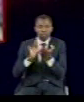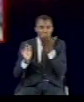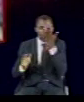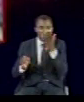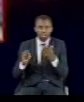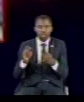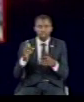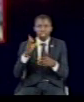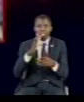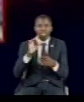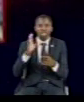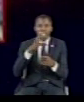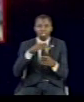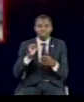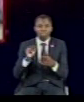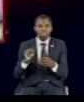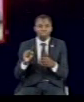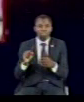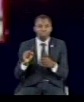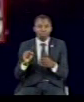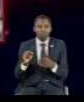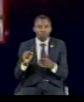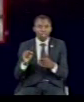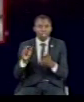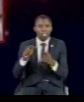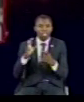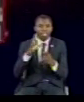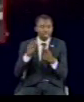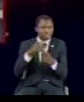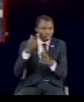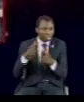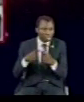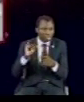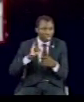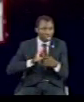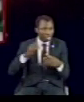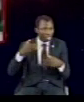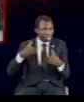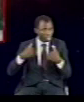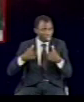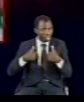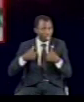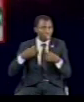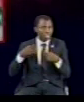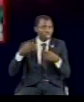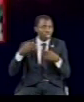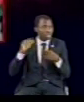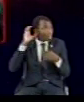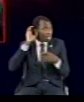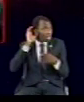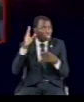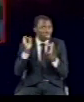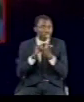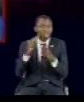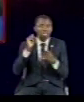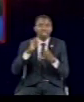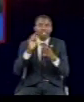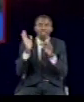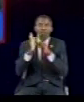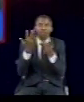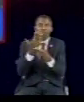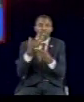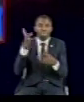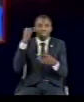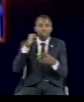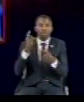I preparing onto it. Then I heard the crusade was coming. I preparing onto it. So the first